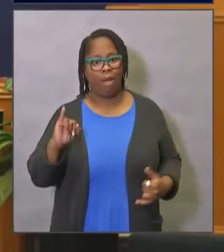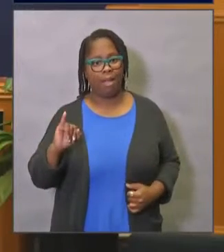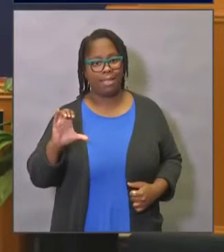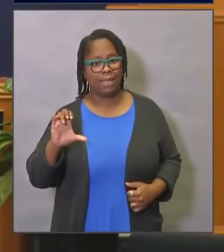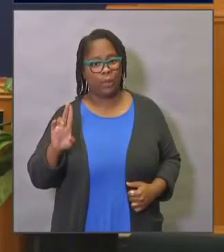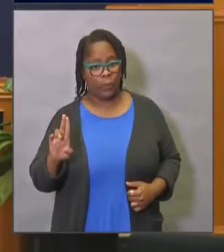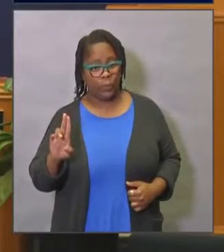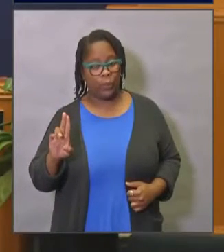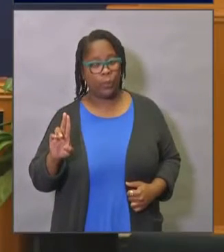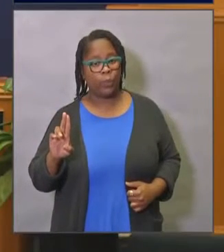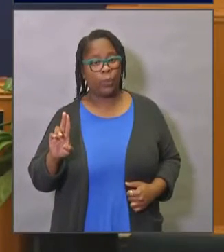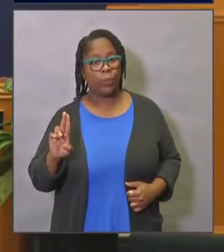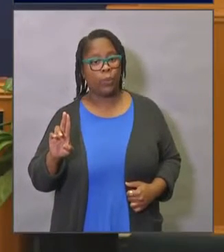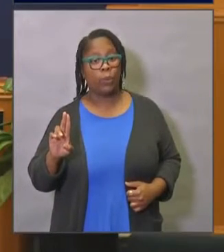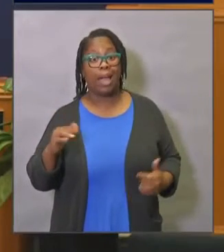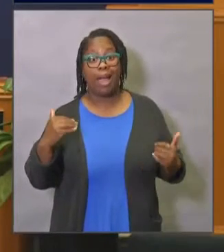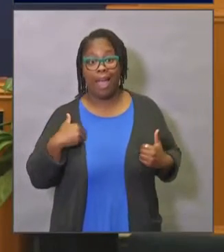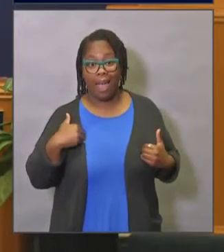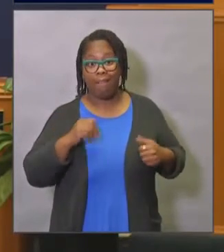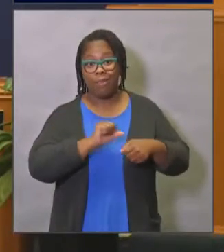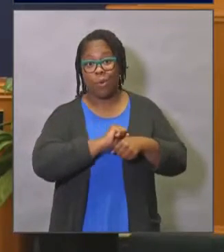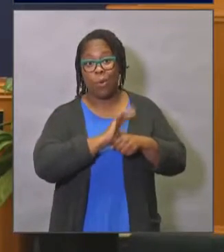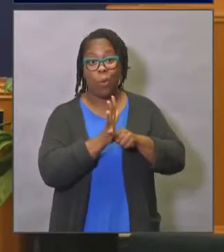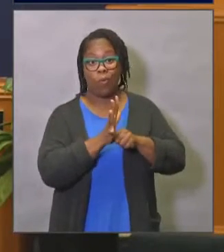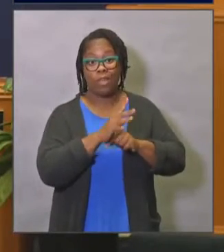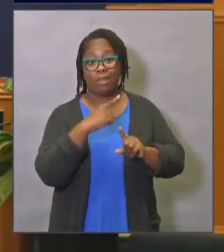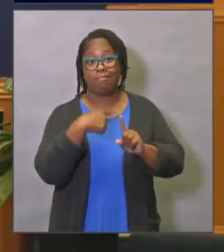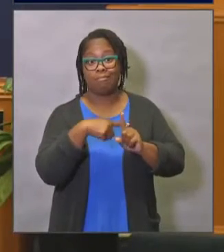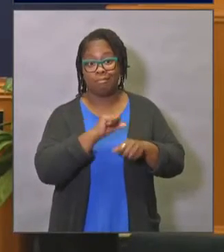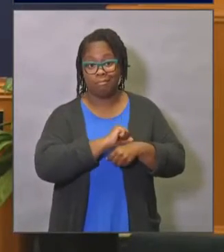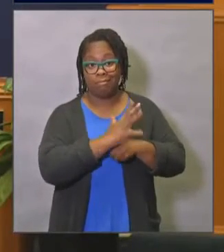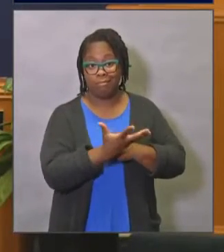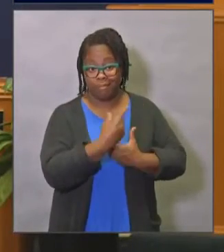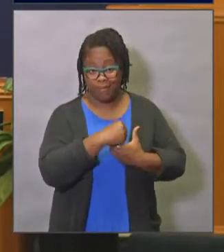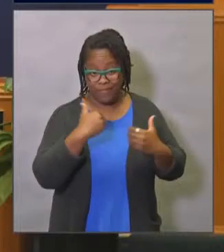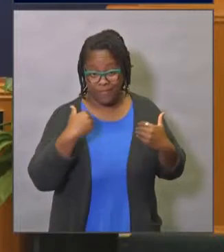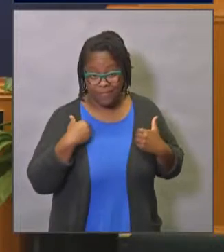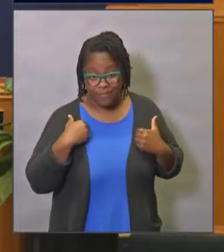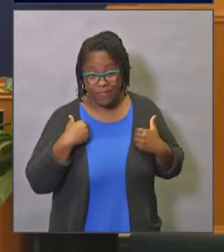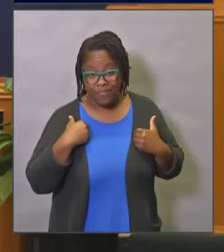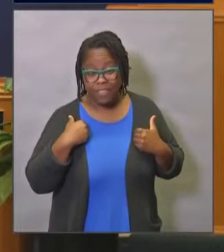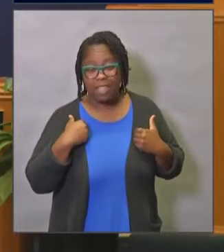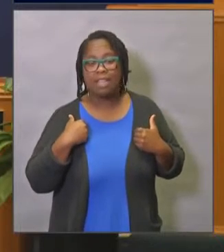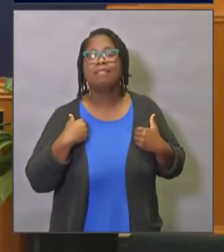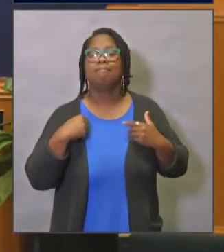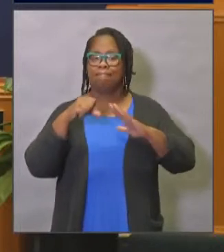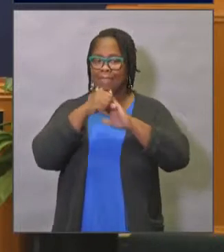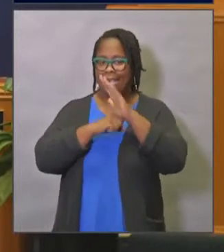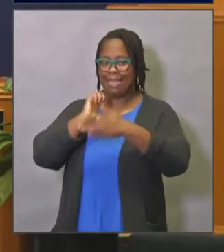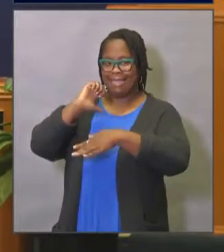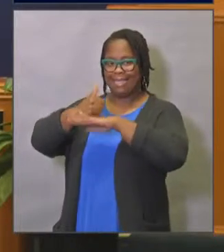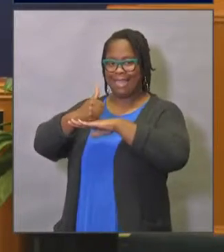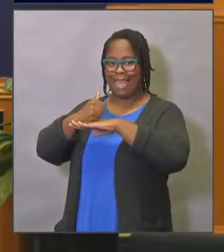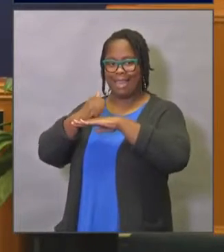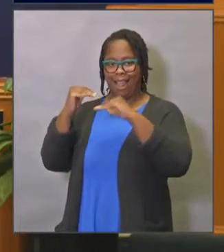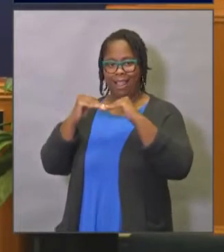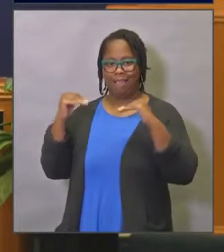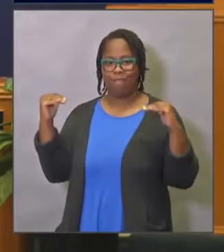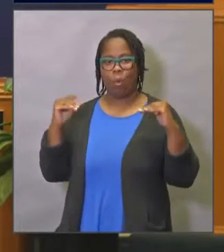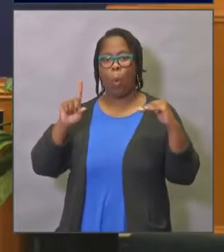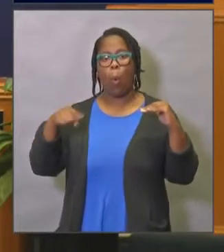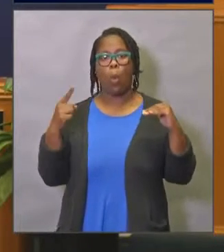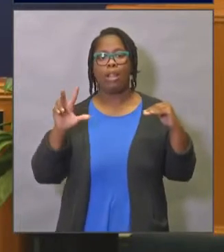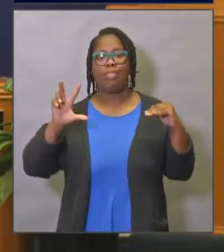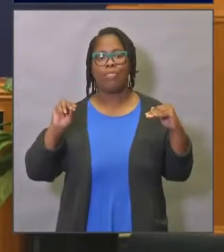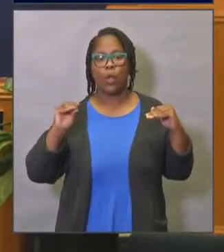are patients that are COVID-19 positive. And they have set a threshold that only 30% of